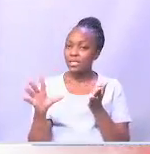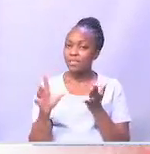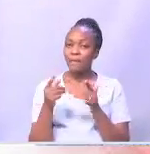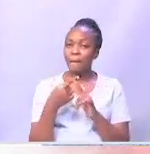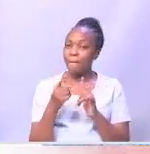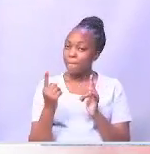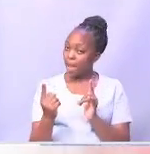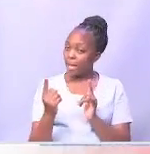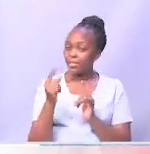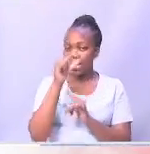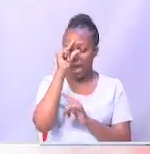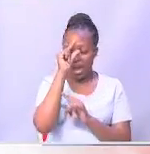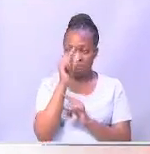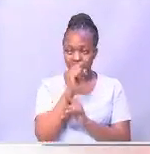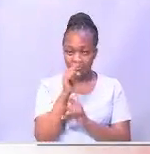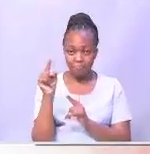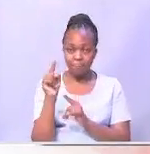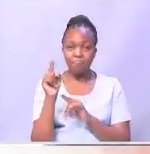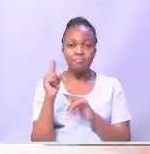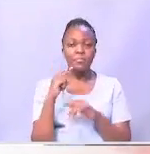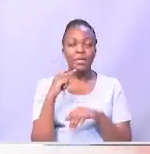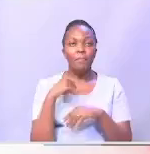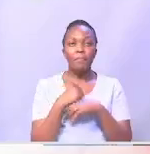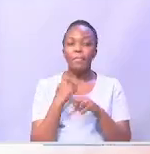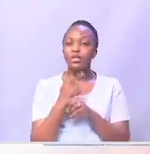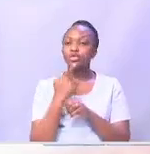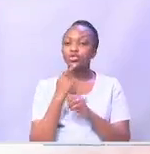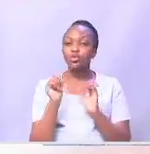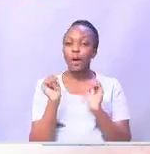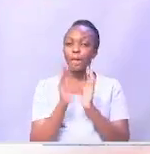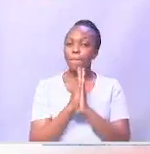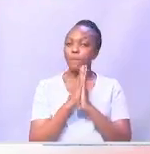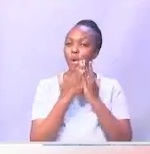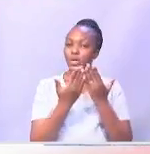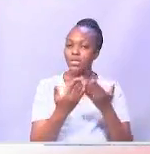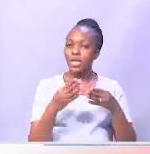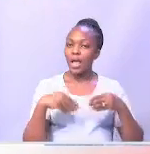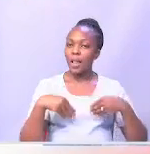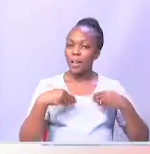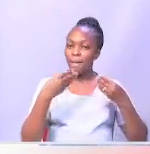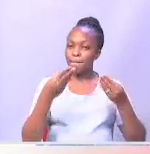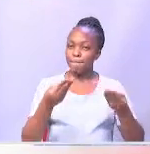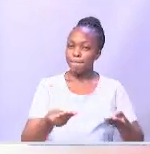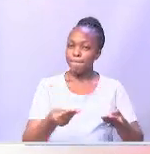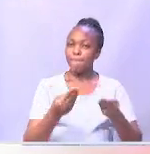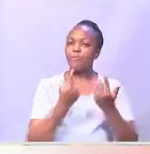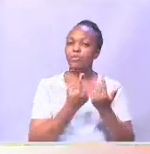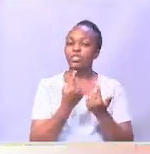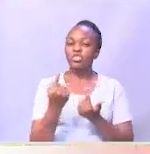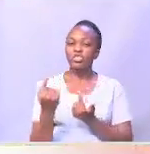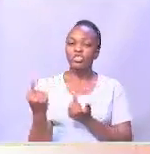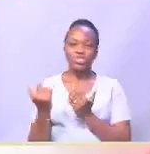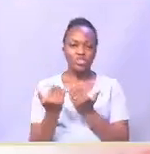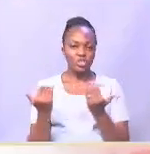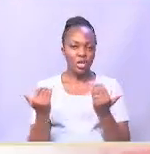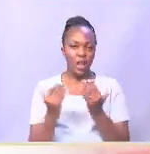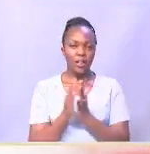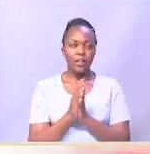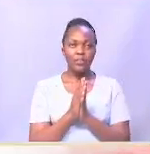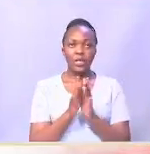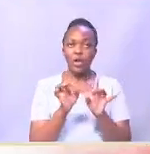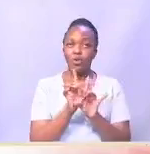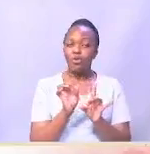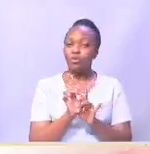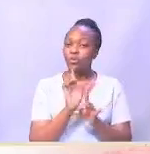Excellency the President has ensured that textbooks are availed to every child. However, he has directed